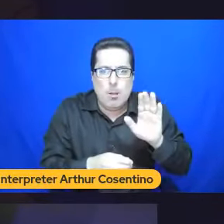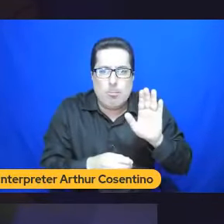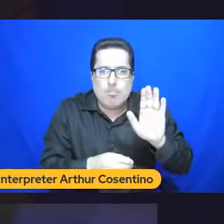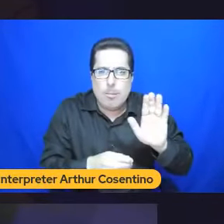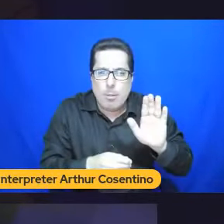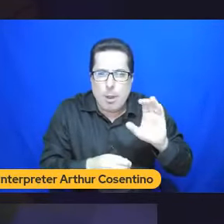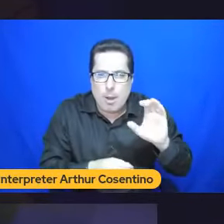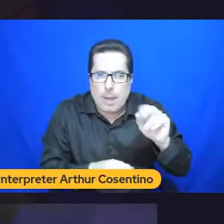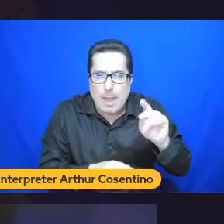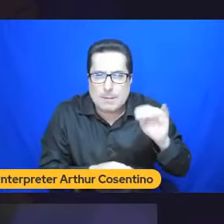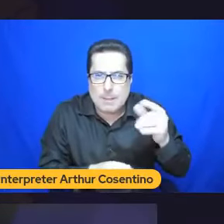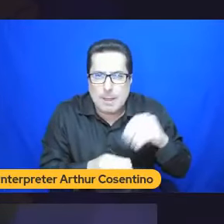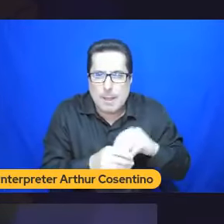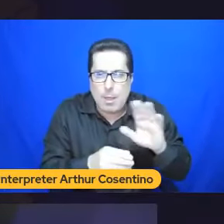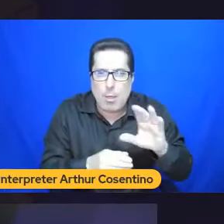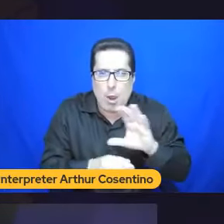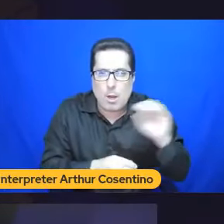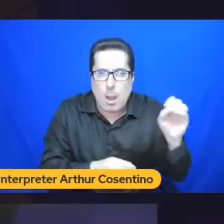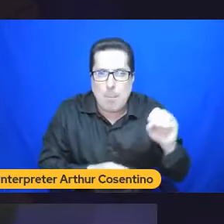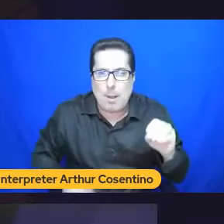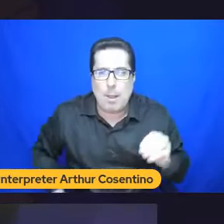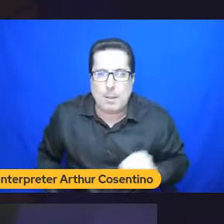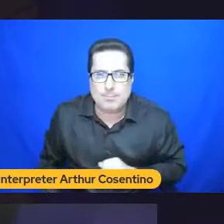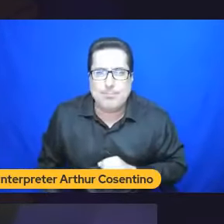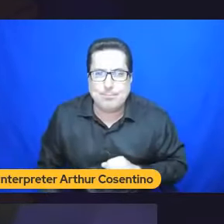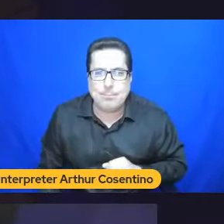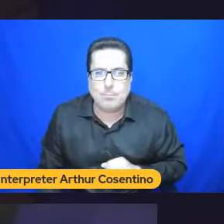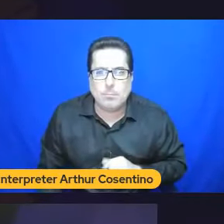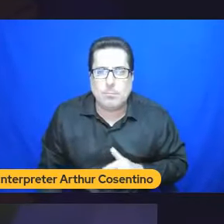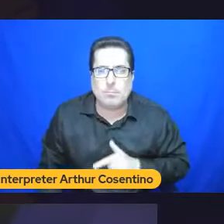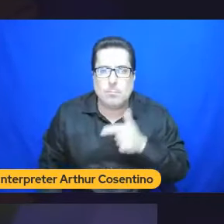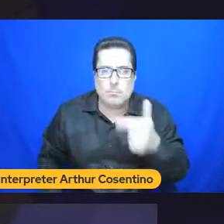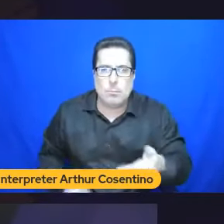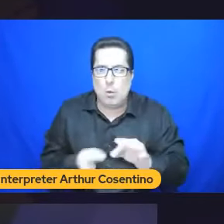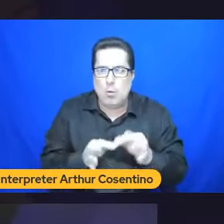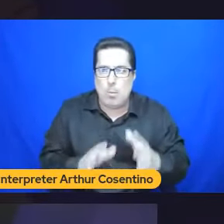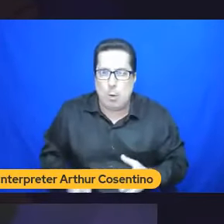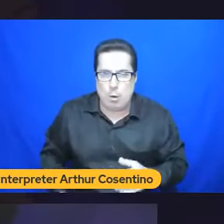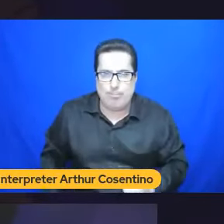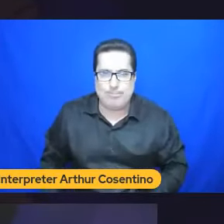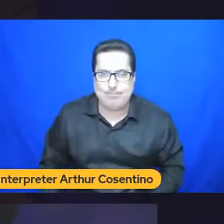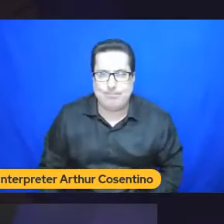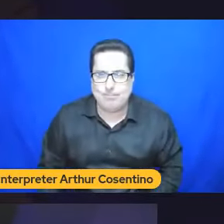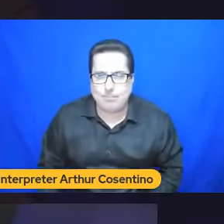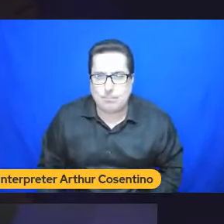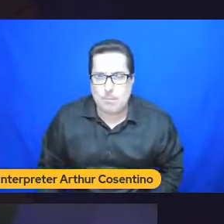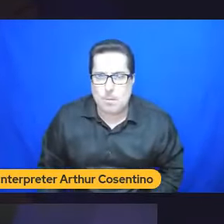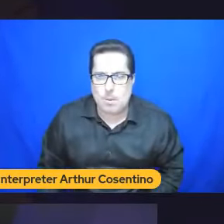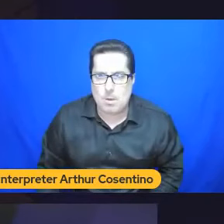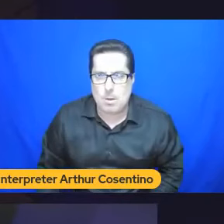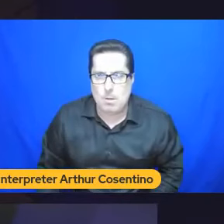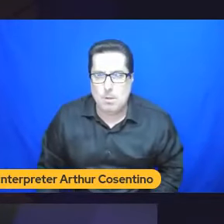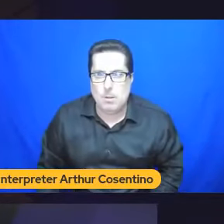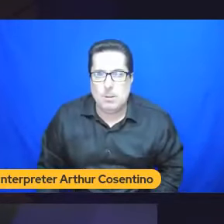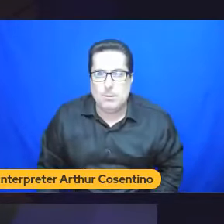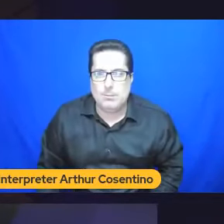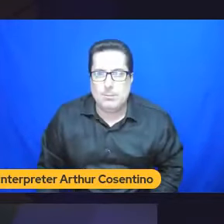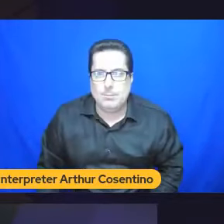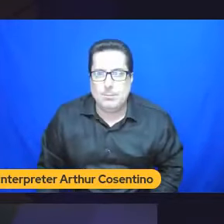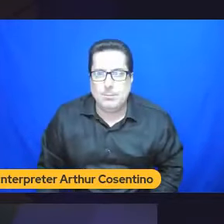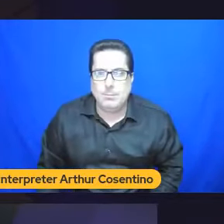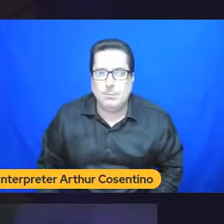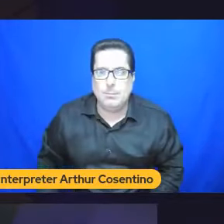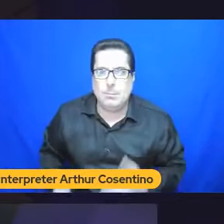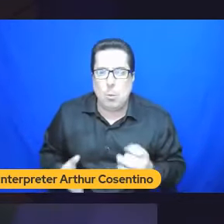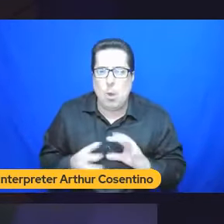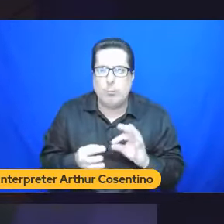All righty. Give me 1 second. I'm going to share that out. We're also switching out our interpreter. So Norma, you are up. I want to just take a moment and give a shout out